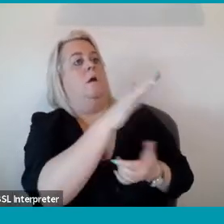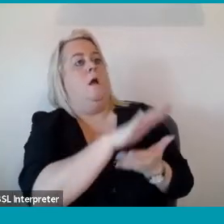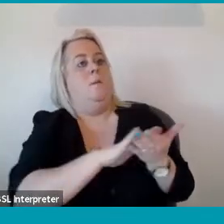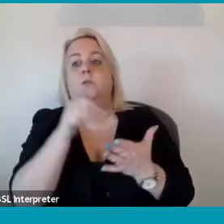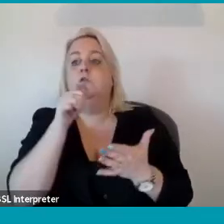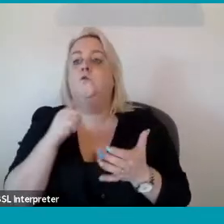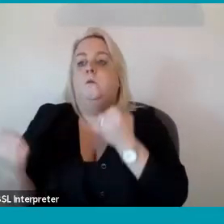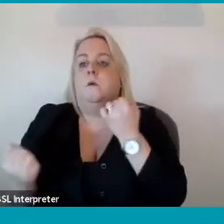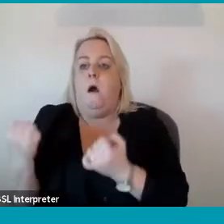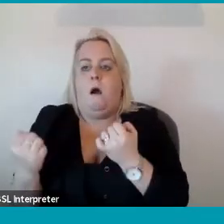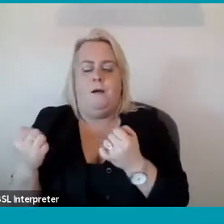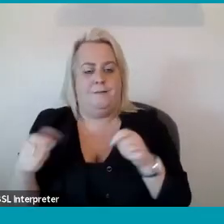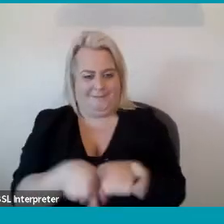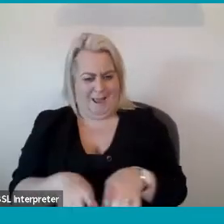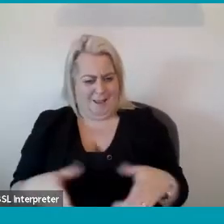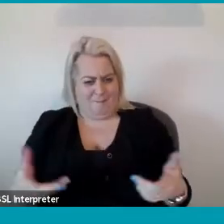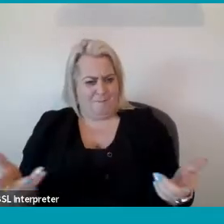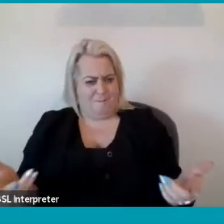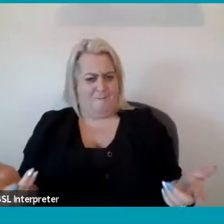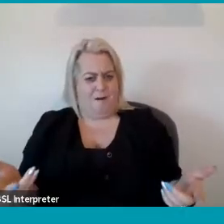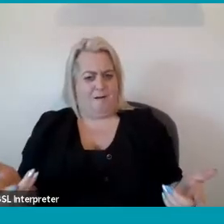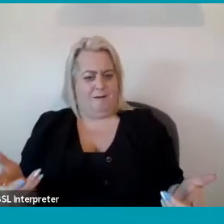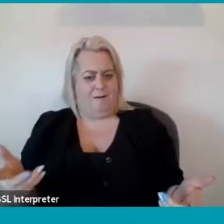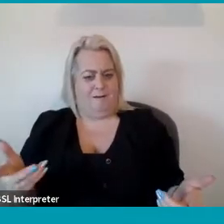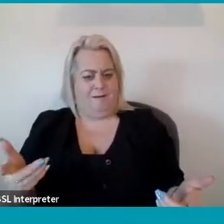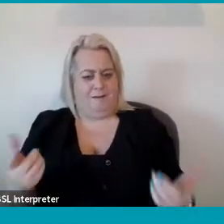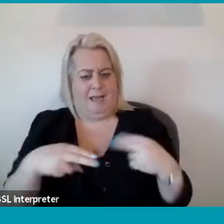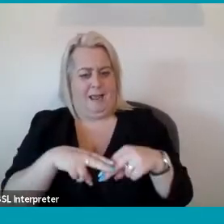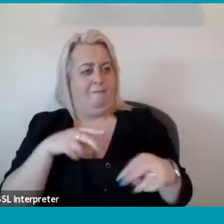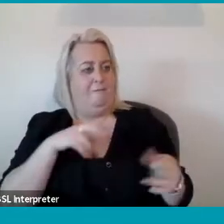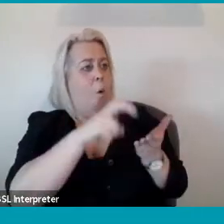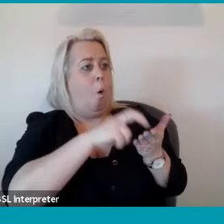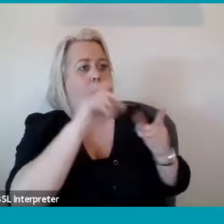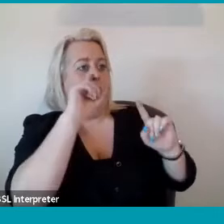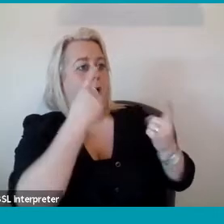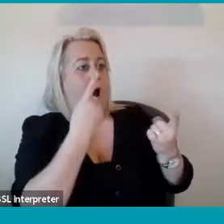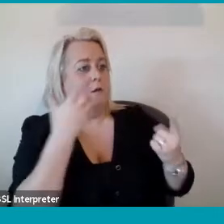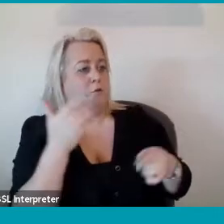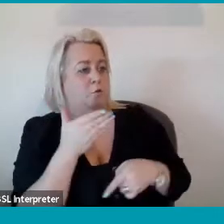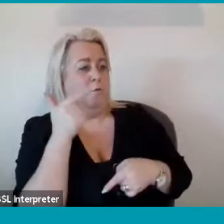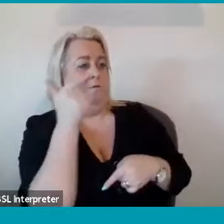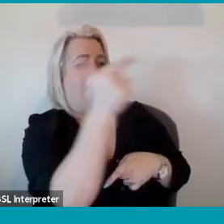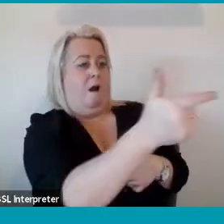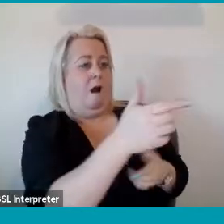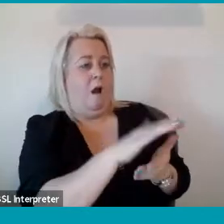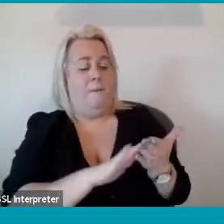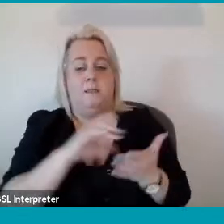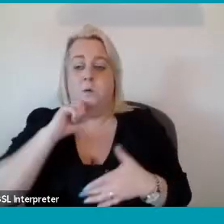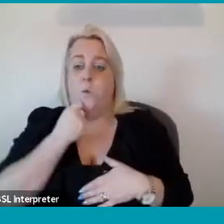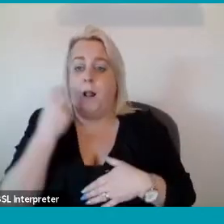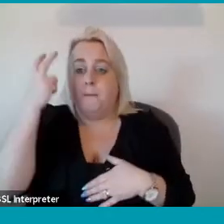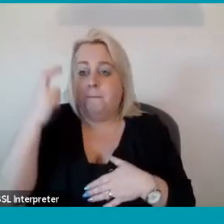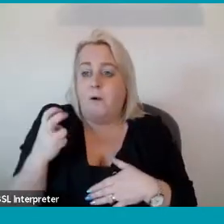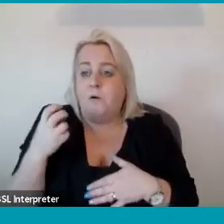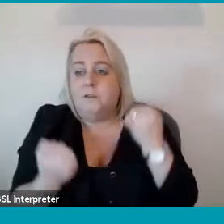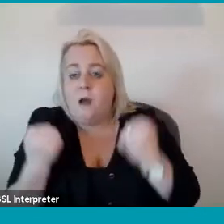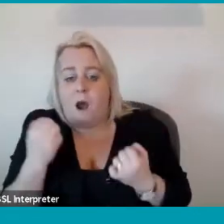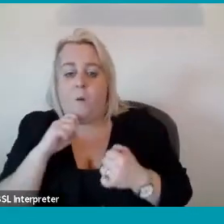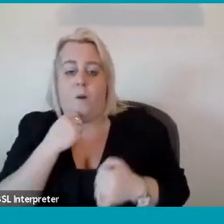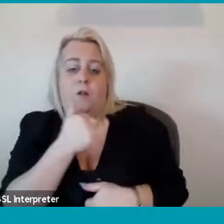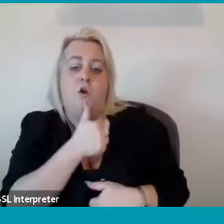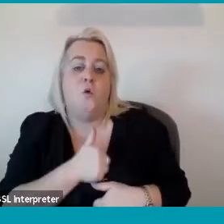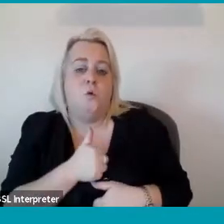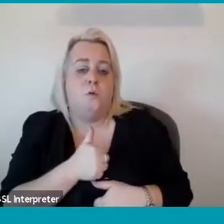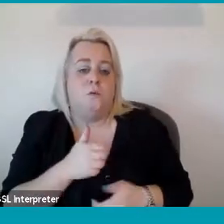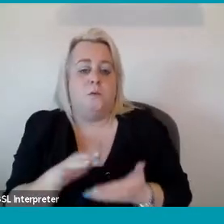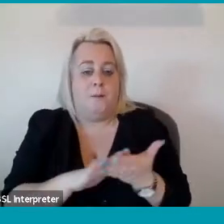miles away, I'm likely to use public transport or drive to get there rather than walk, because it's too far for me to walk. It's going to take